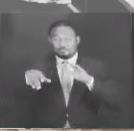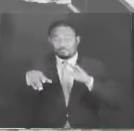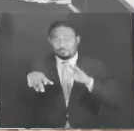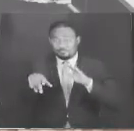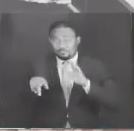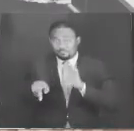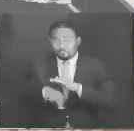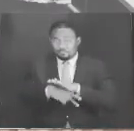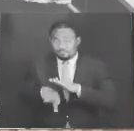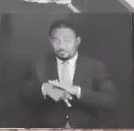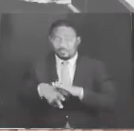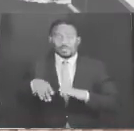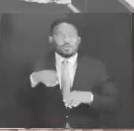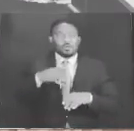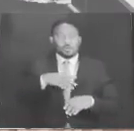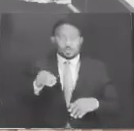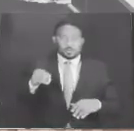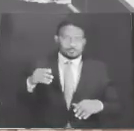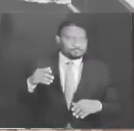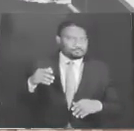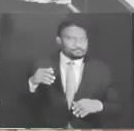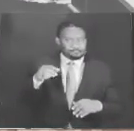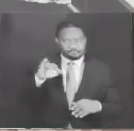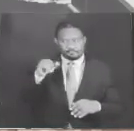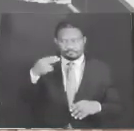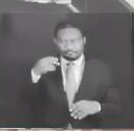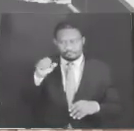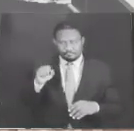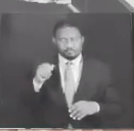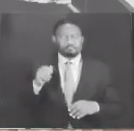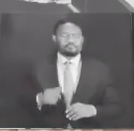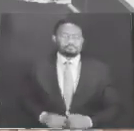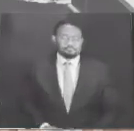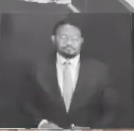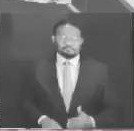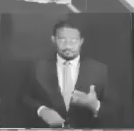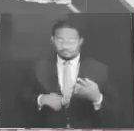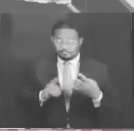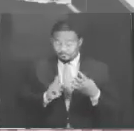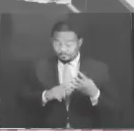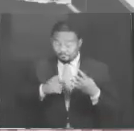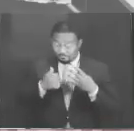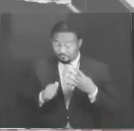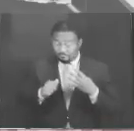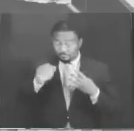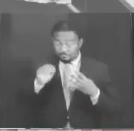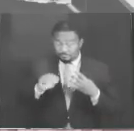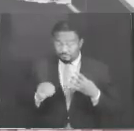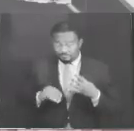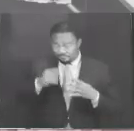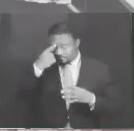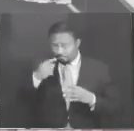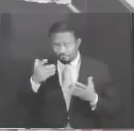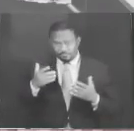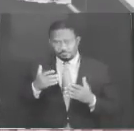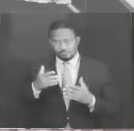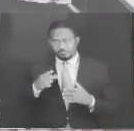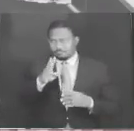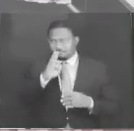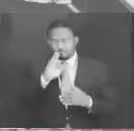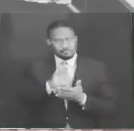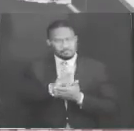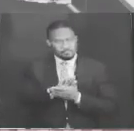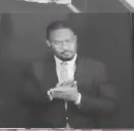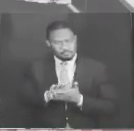block. Right Honorable Speaker, another 10% of the amount is earmarked for the provision of potable water